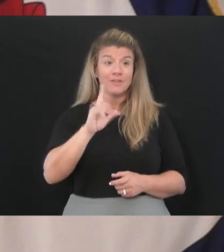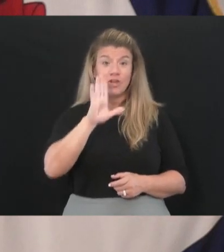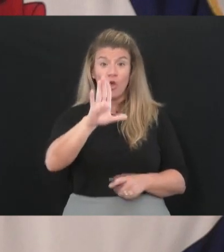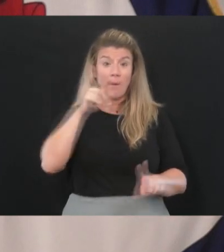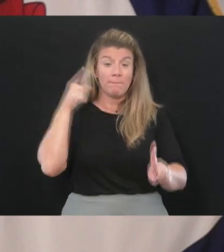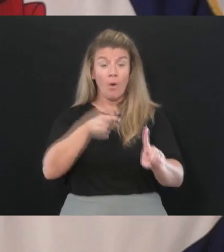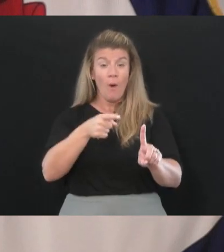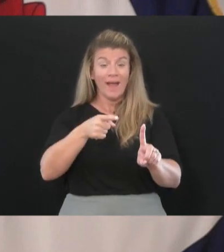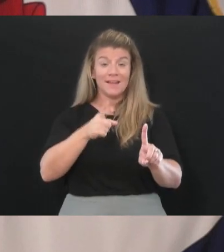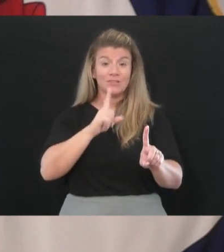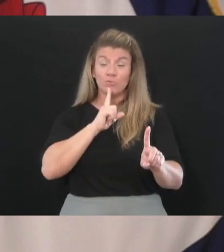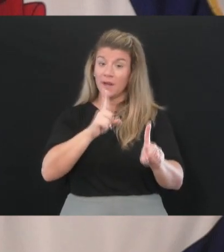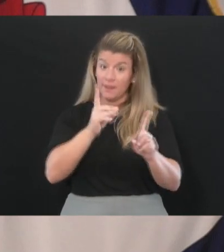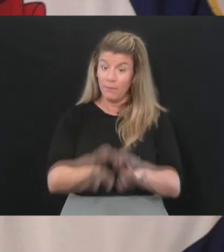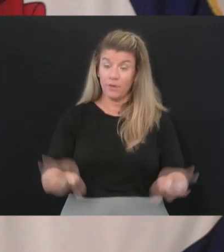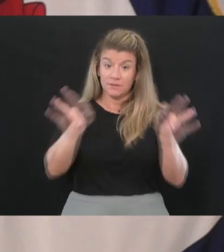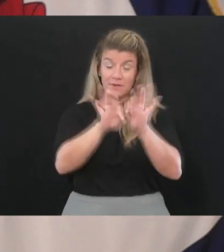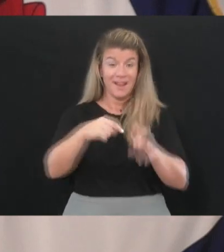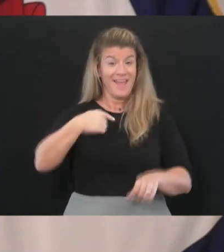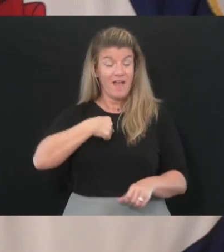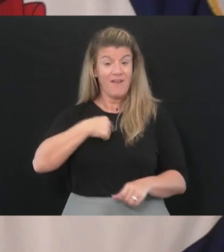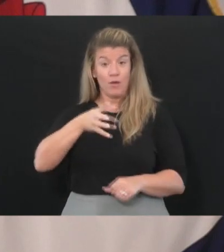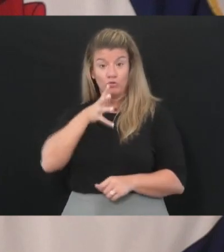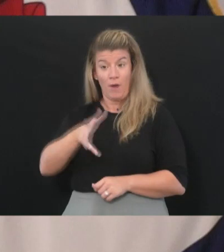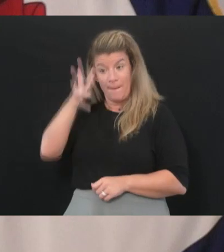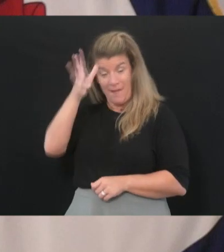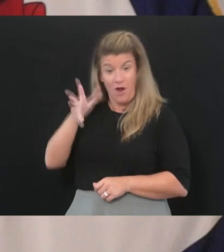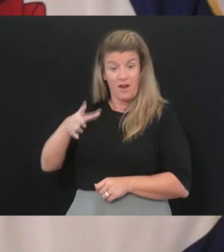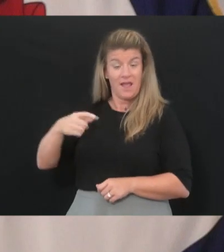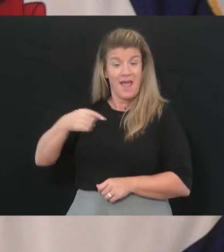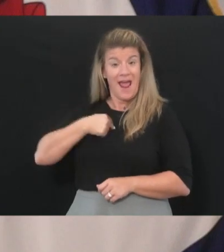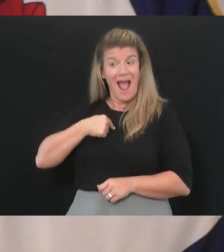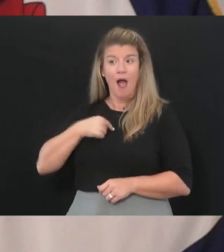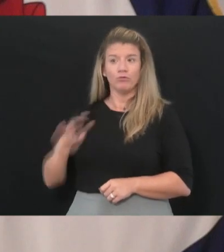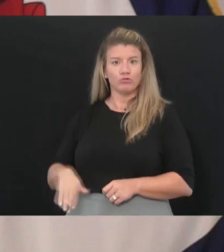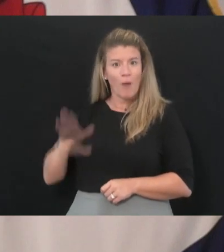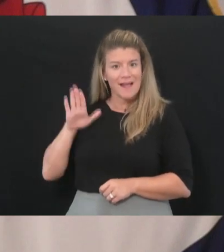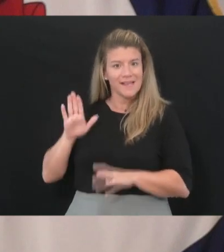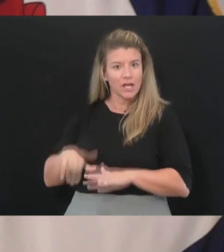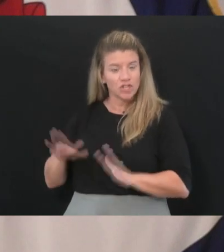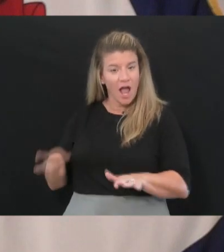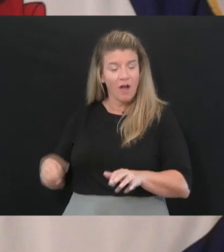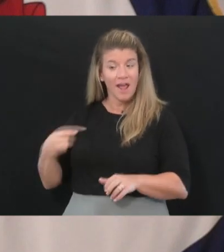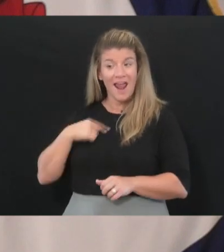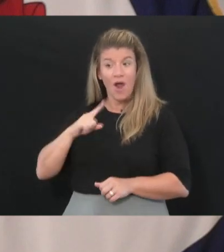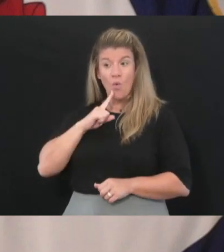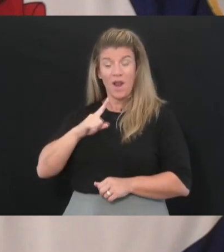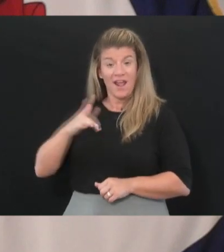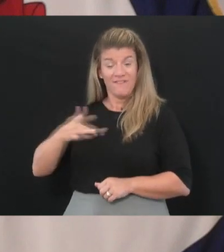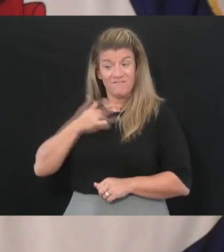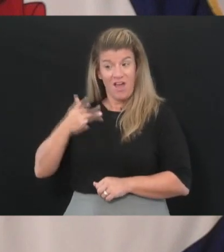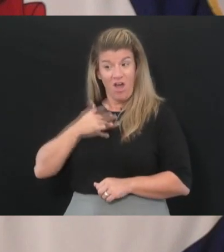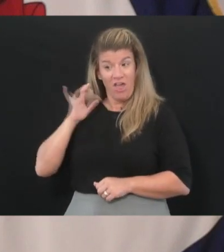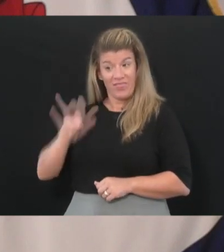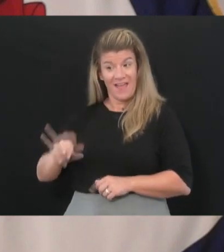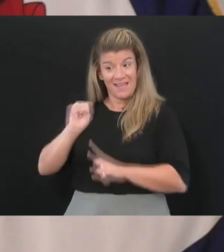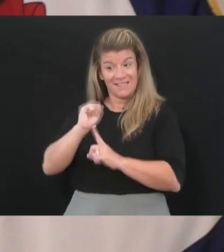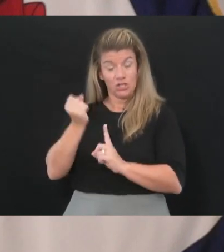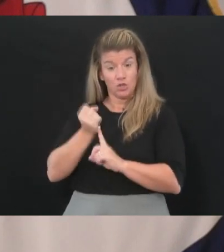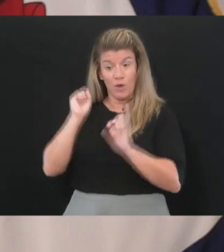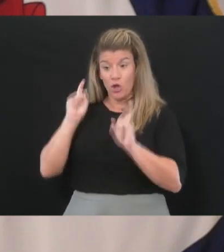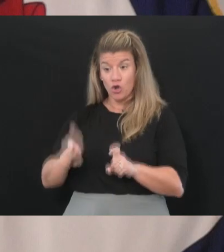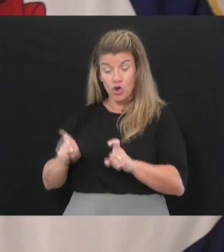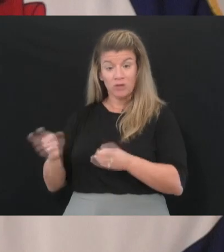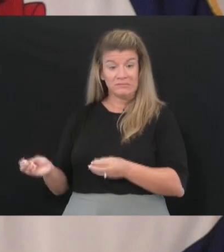grandparent and had a child, you know, that was that I felt like could really get, you know, everything that he or